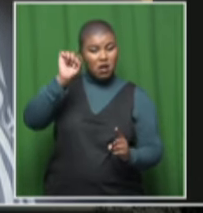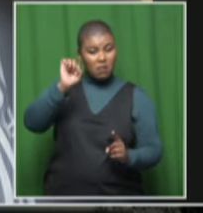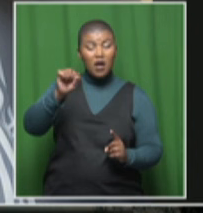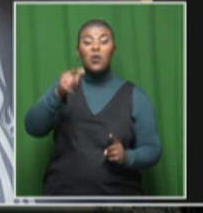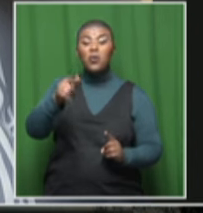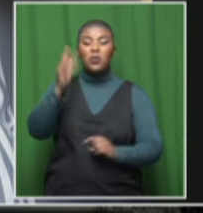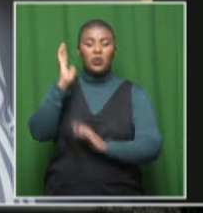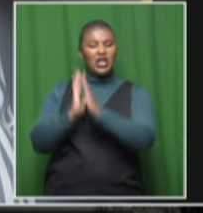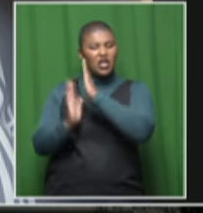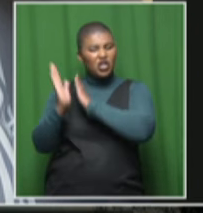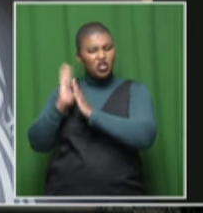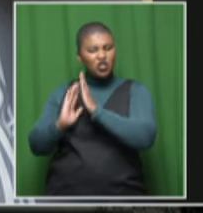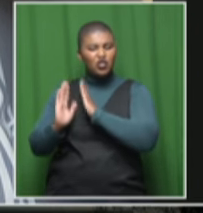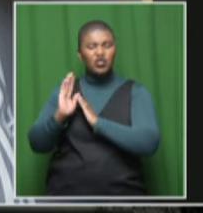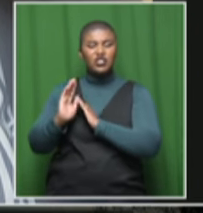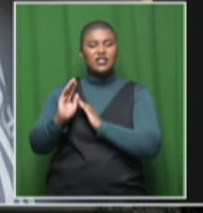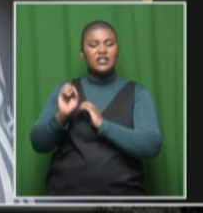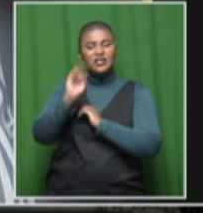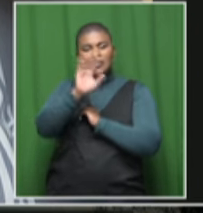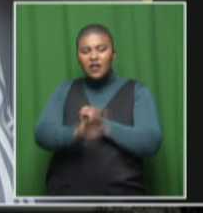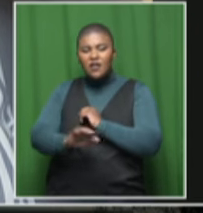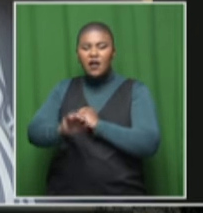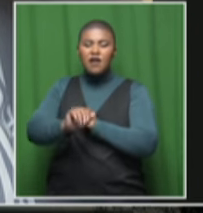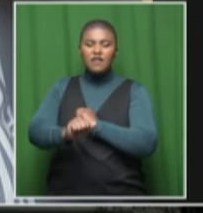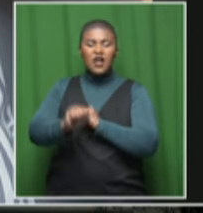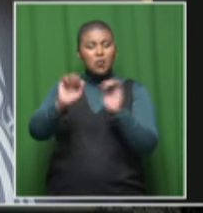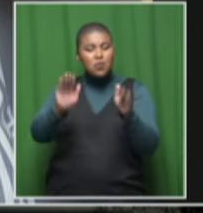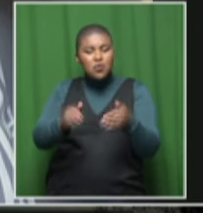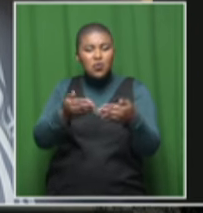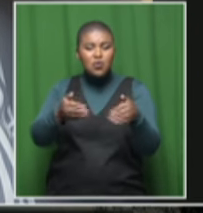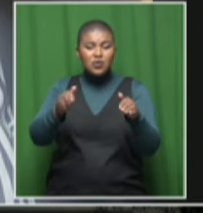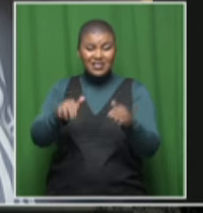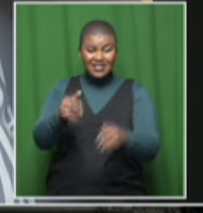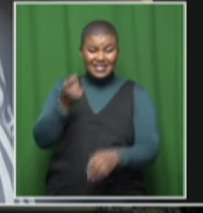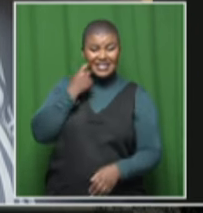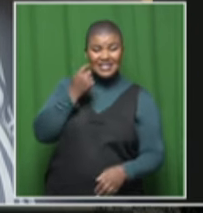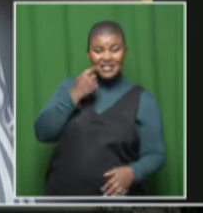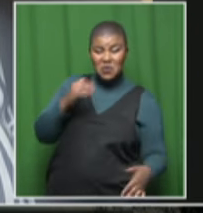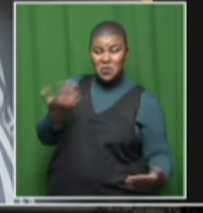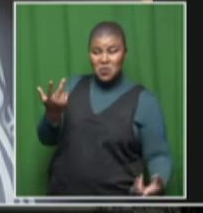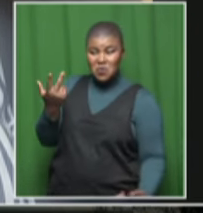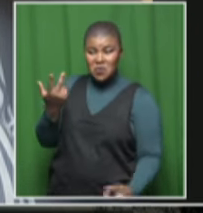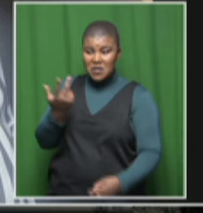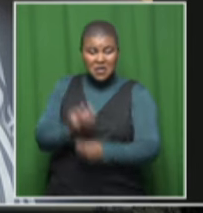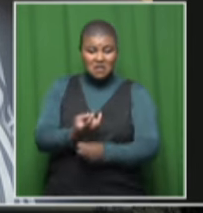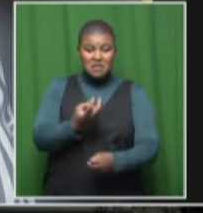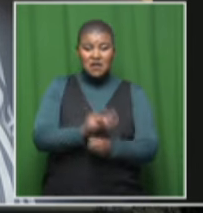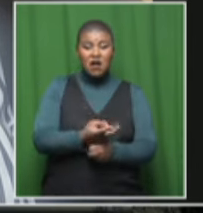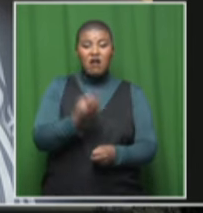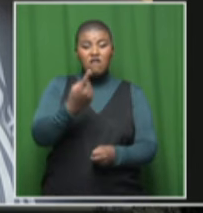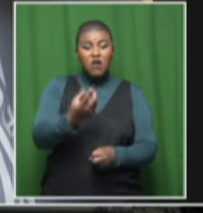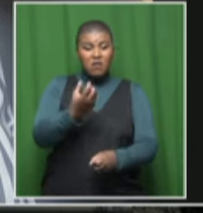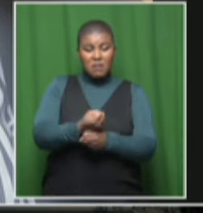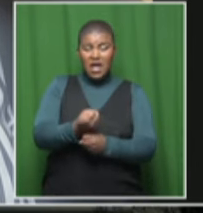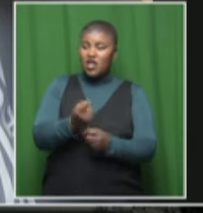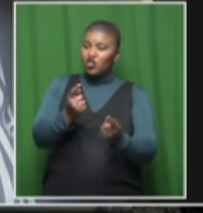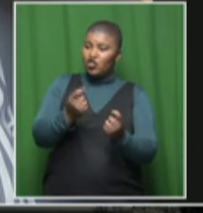and its landscape, and, you know, how difficult, how easy was it to, you know, compress that into a